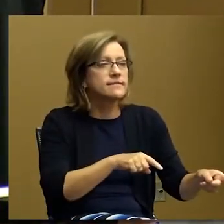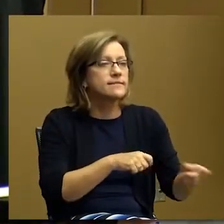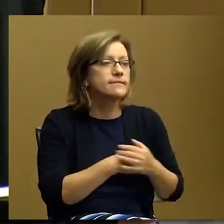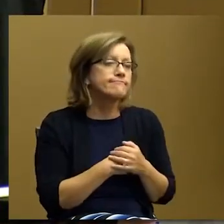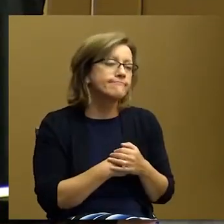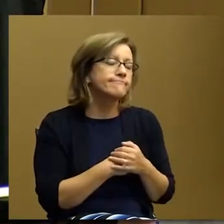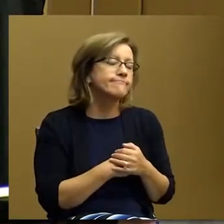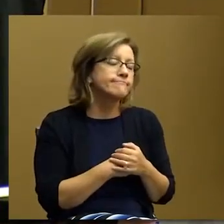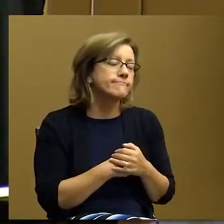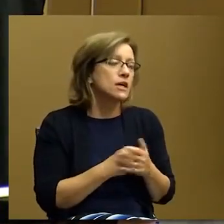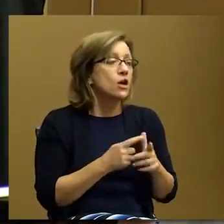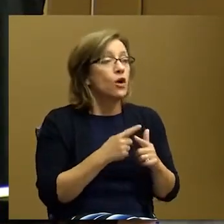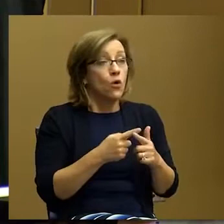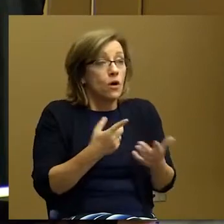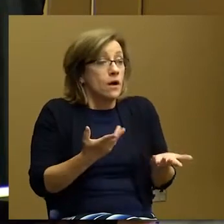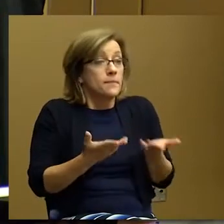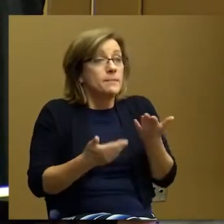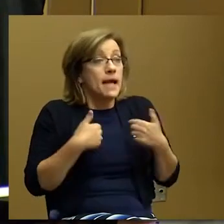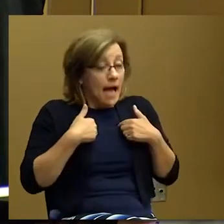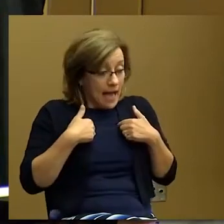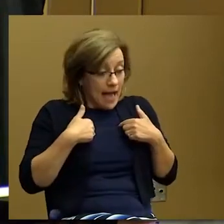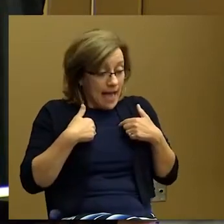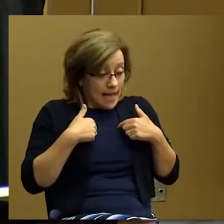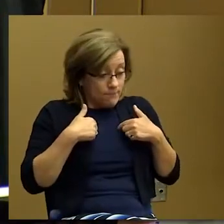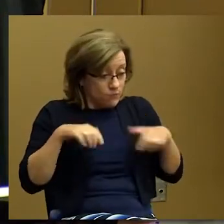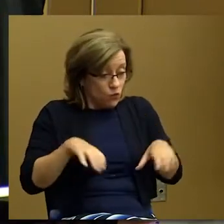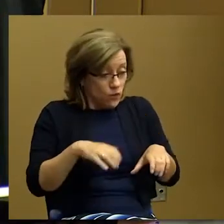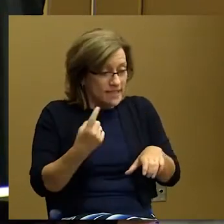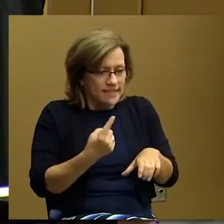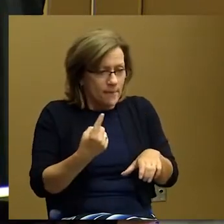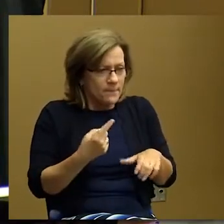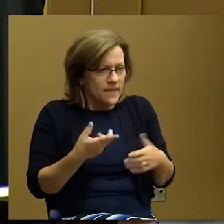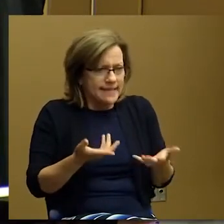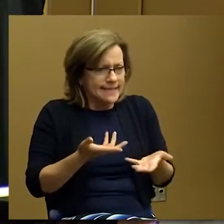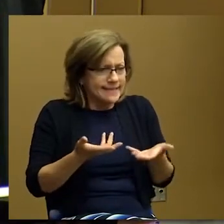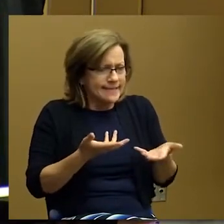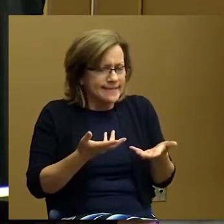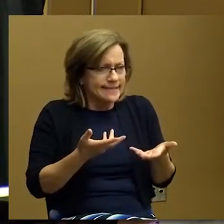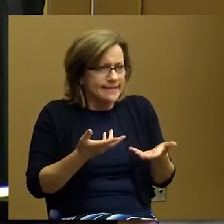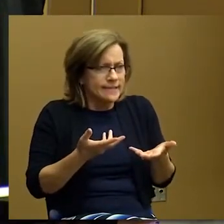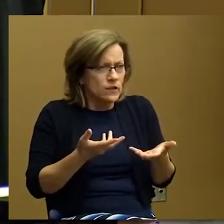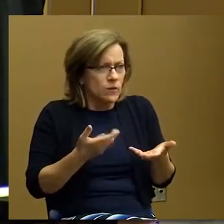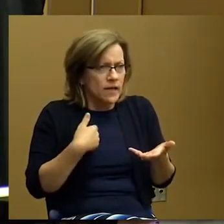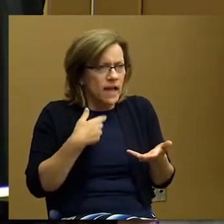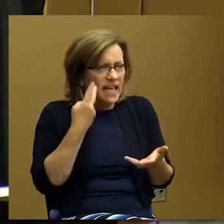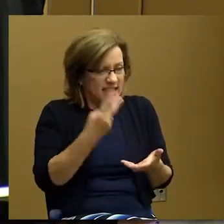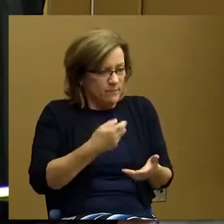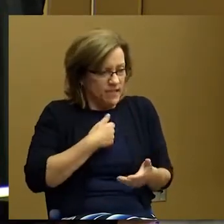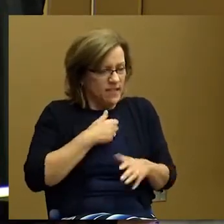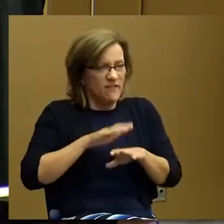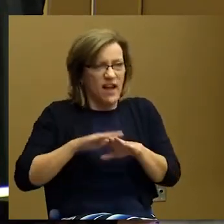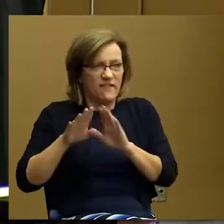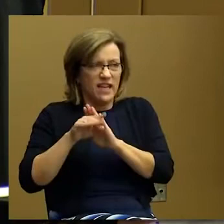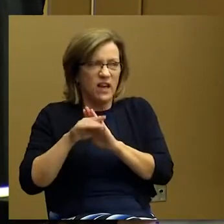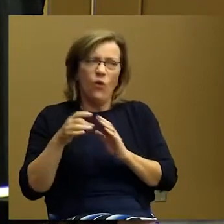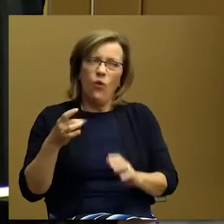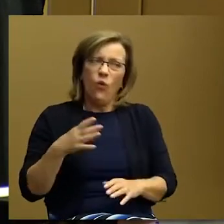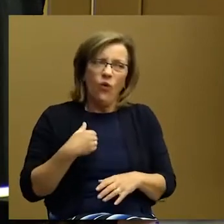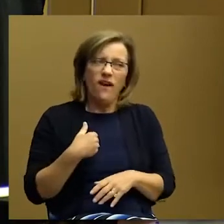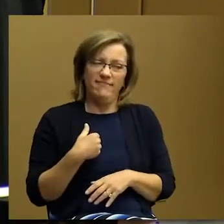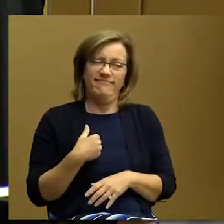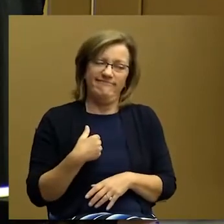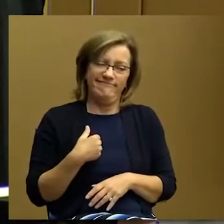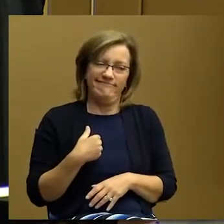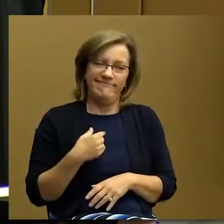Or maybe I'm doing something that when I catch it on video, and it's hard to look at yourself on